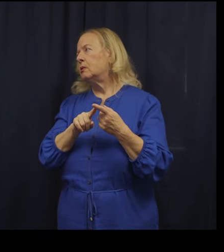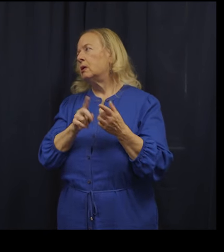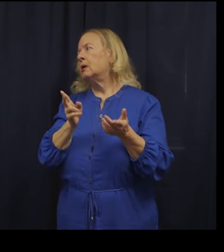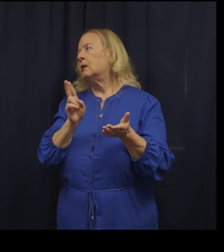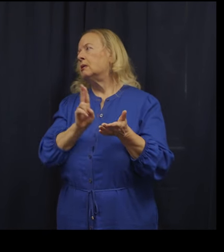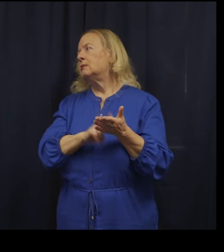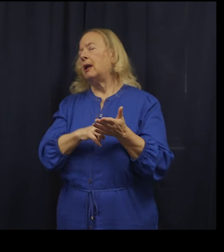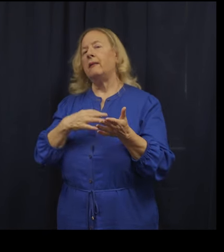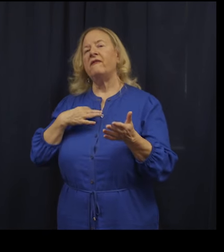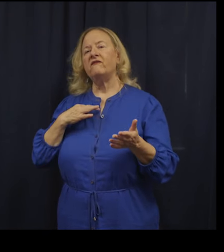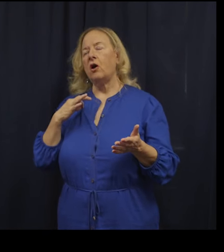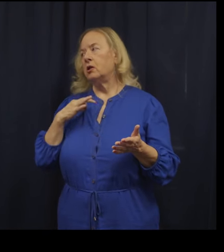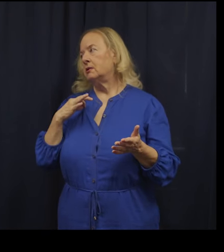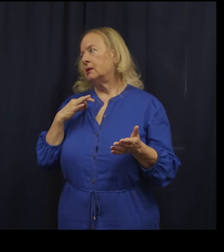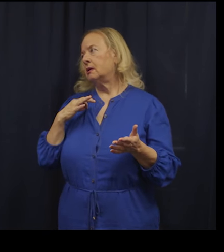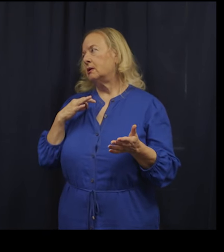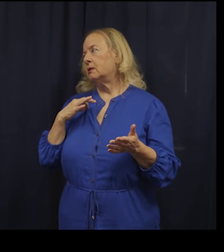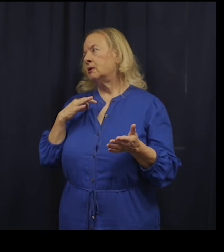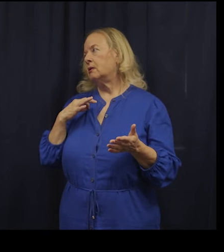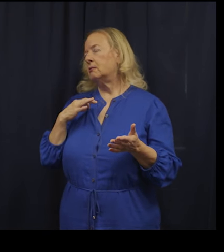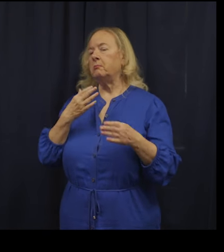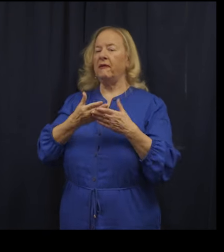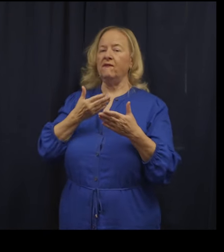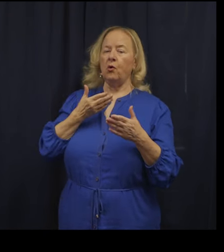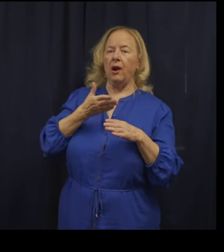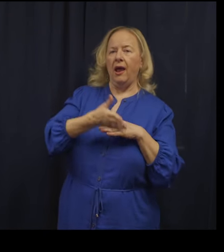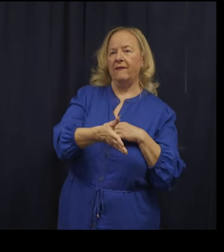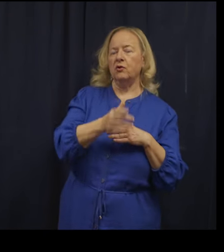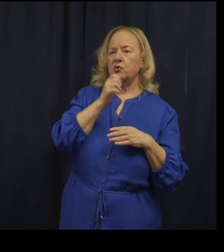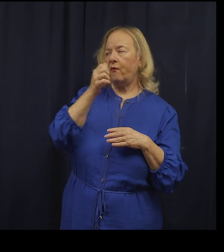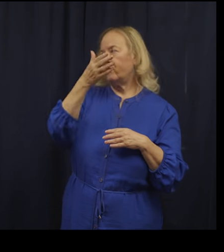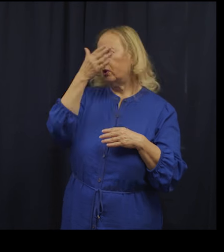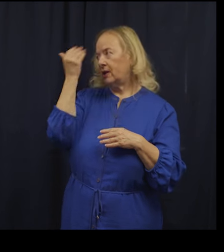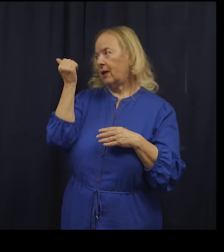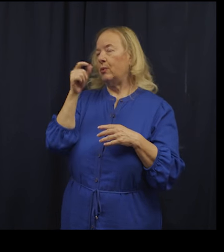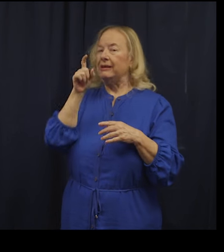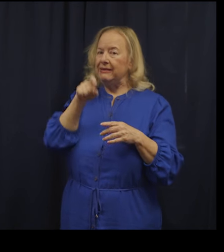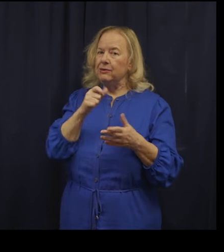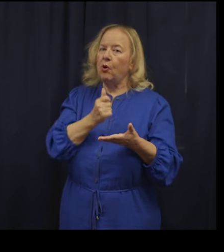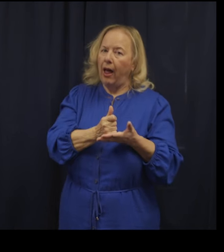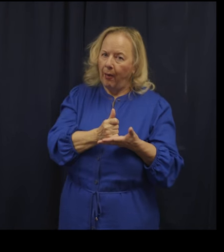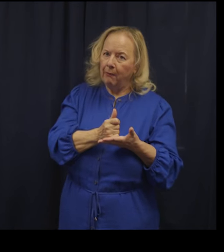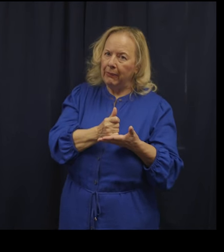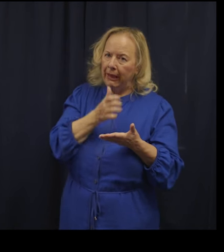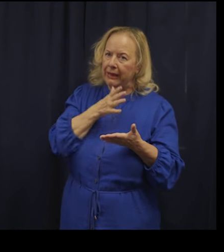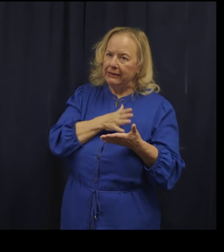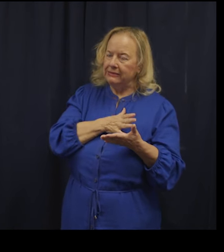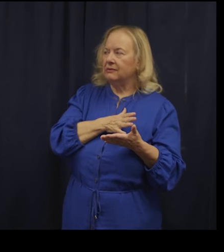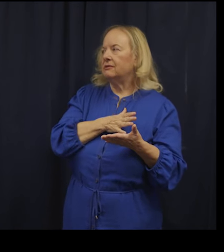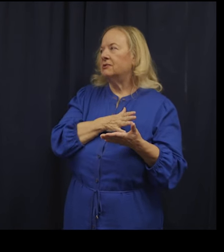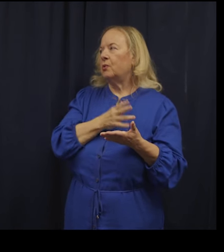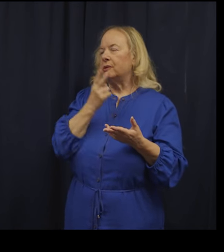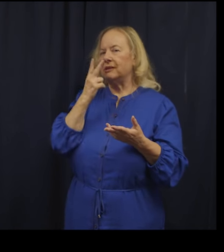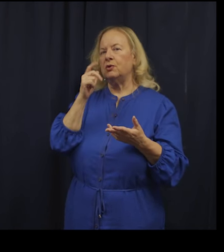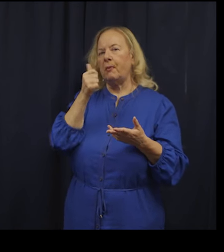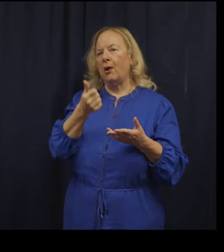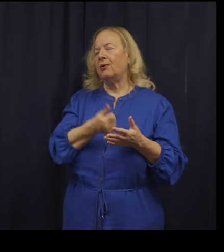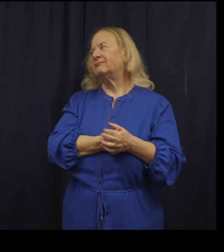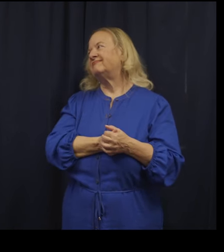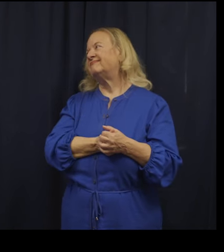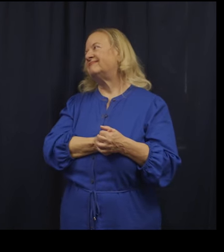sign up for volunteer for before and after? Please don't forget that we're going to need you ladies' help. So I see you tomorrow,